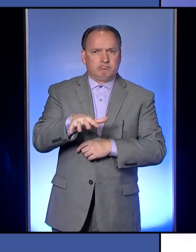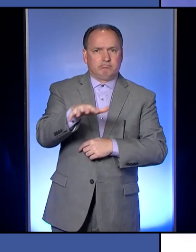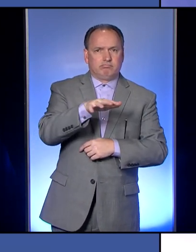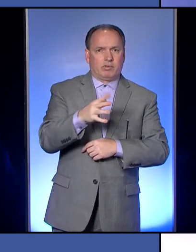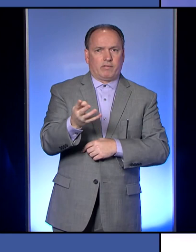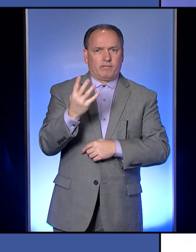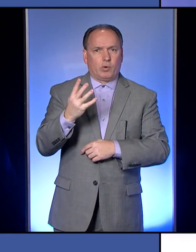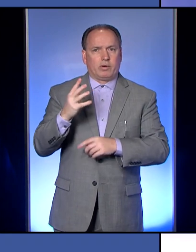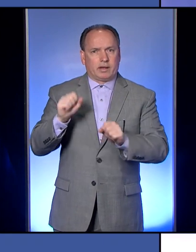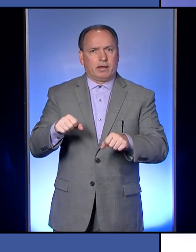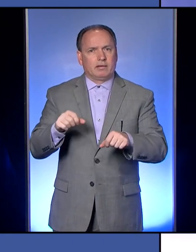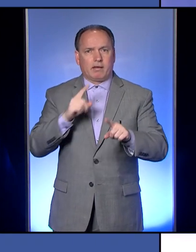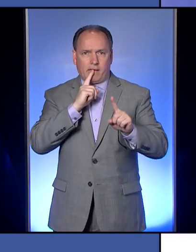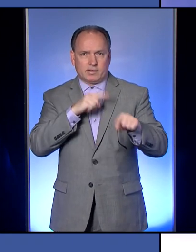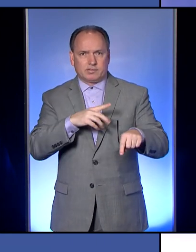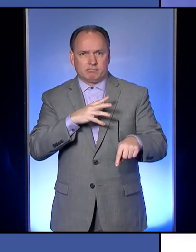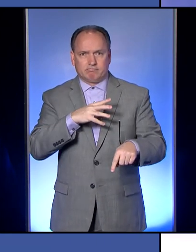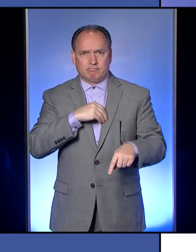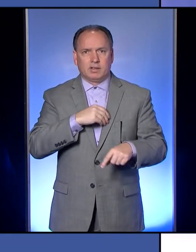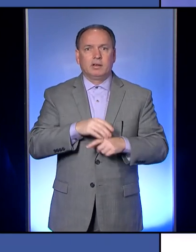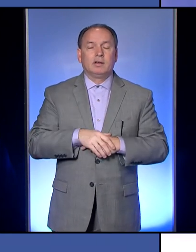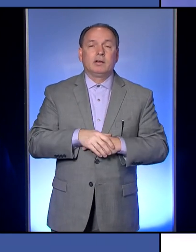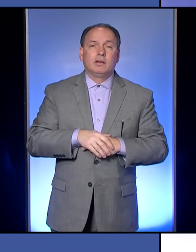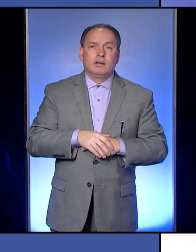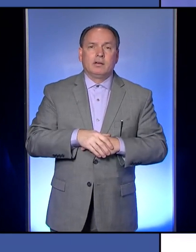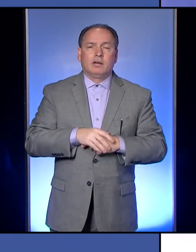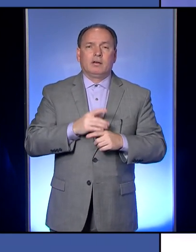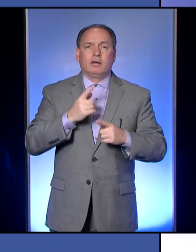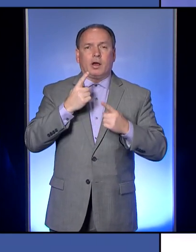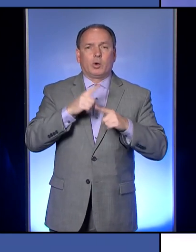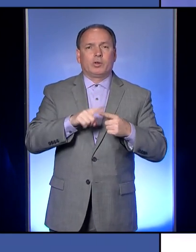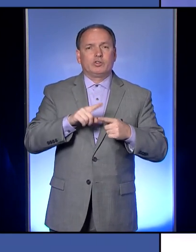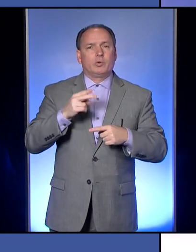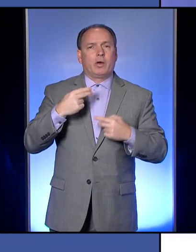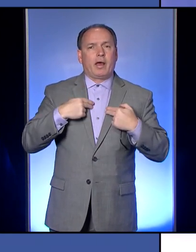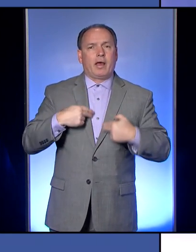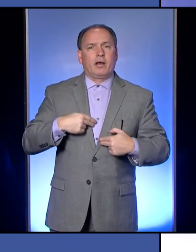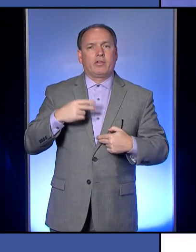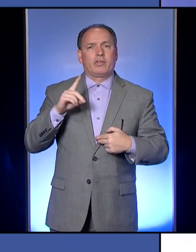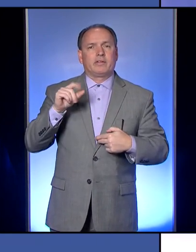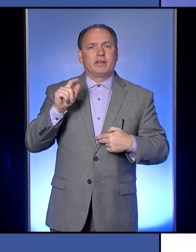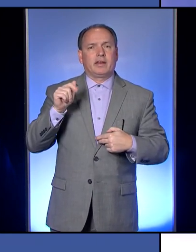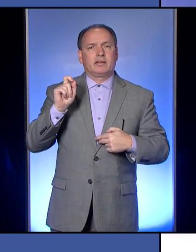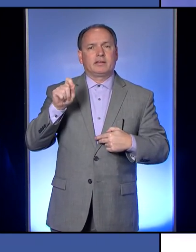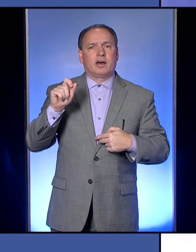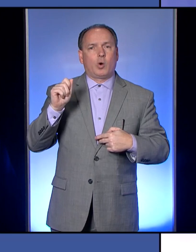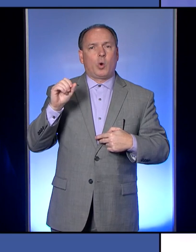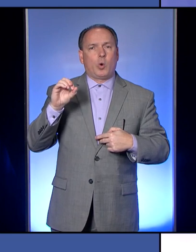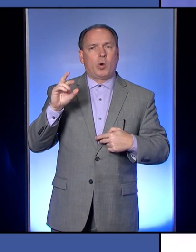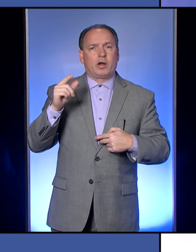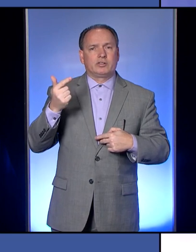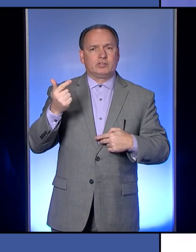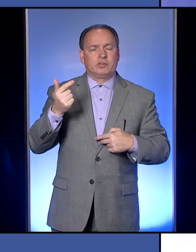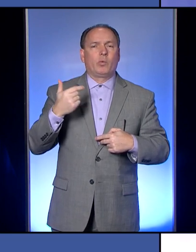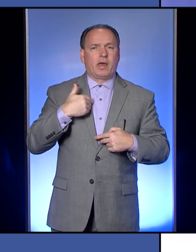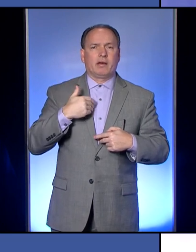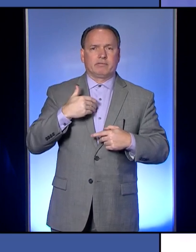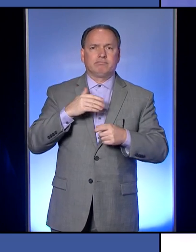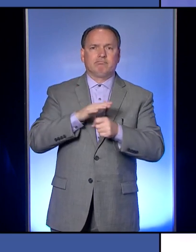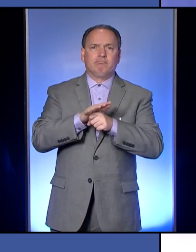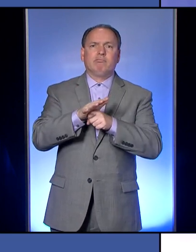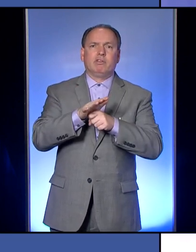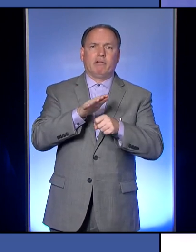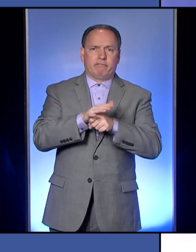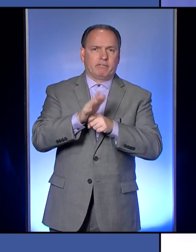of them can weigh in. According to, healthdata.org, we totally have plenty of capacity